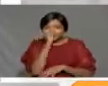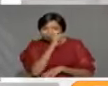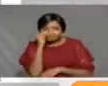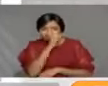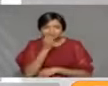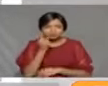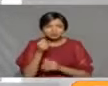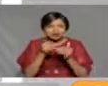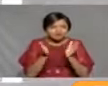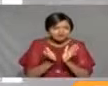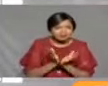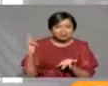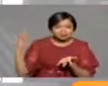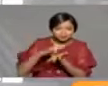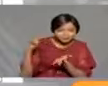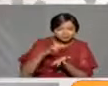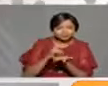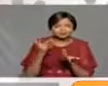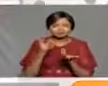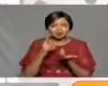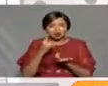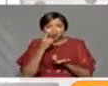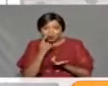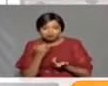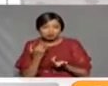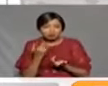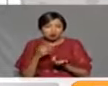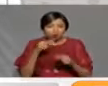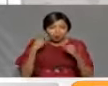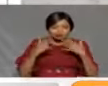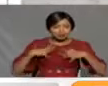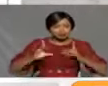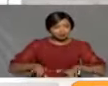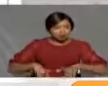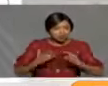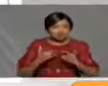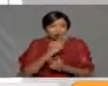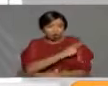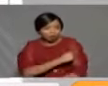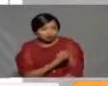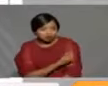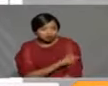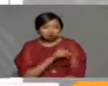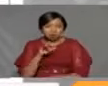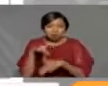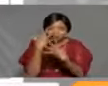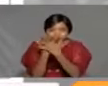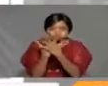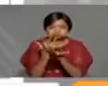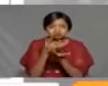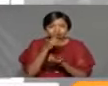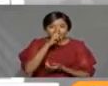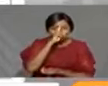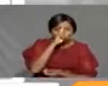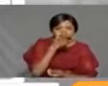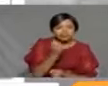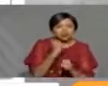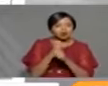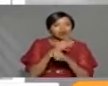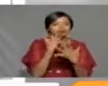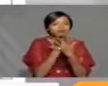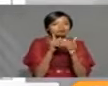families, immigrants, hotel and lodge residents, hospital inpatients, prisoners and remandees in police cells, as well as those